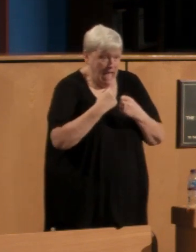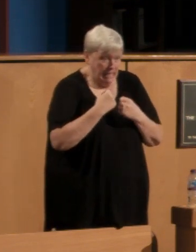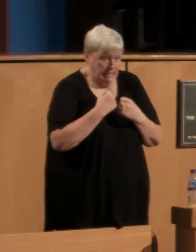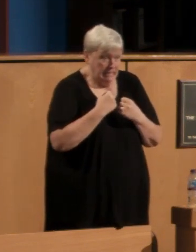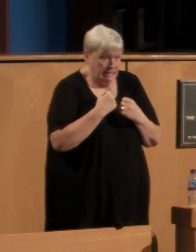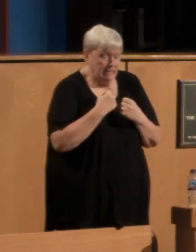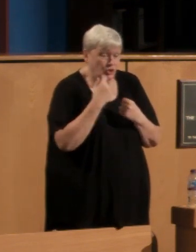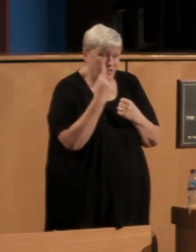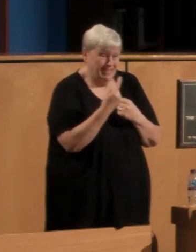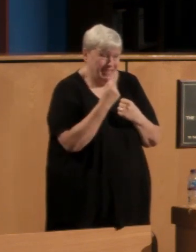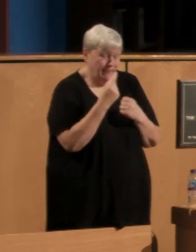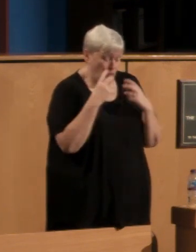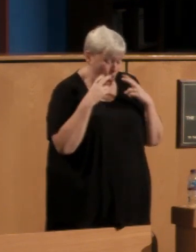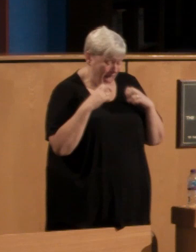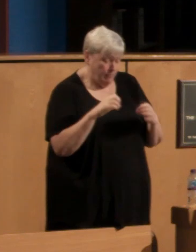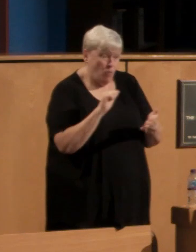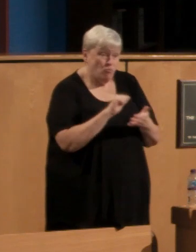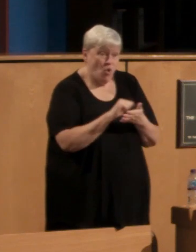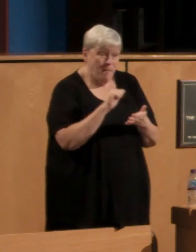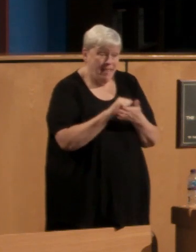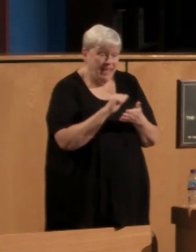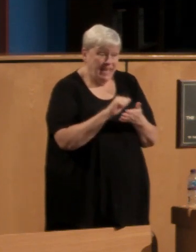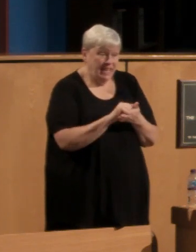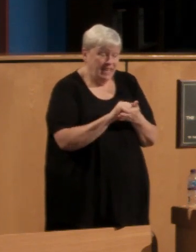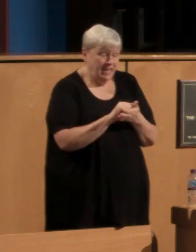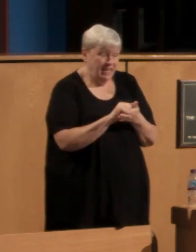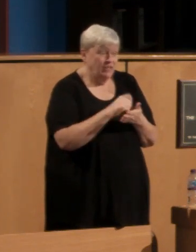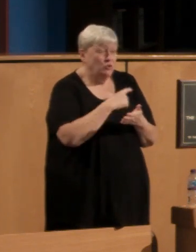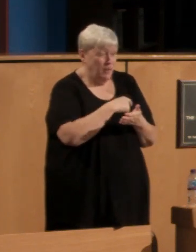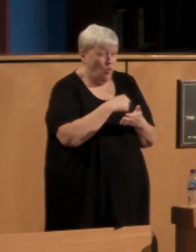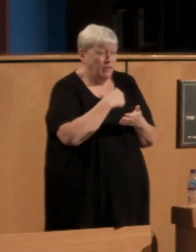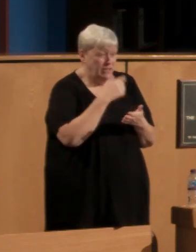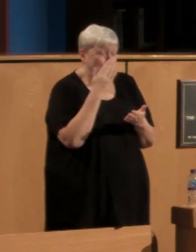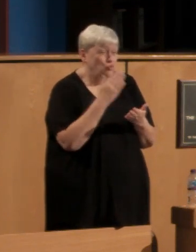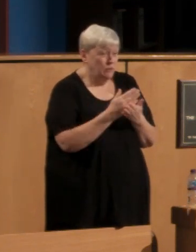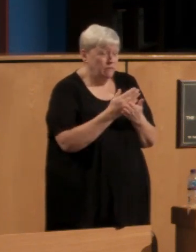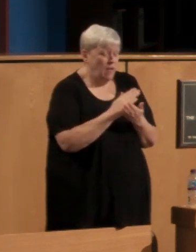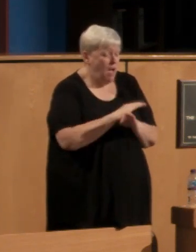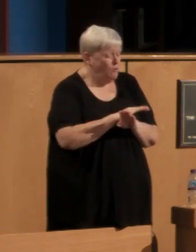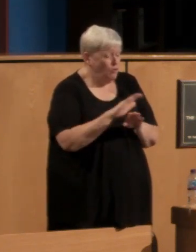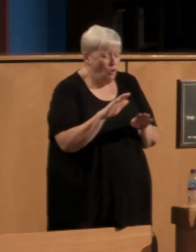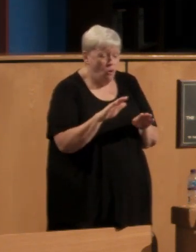to explore it in a way that is honest and truthful and not